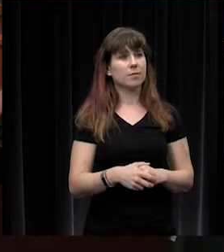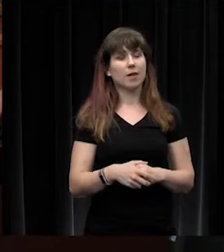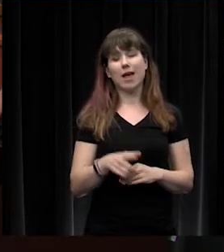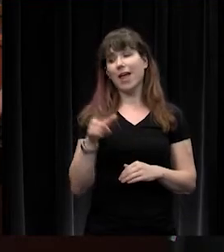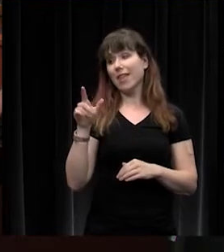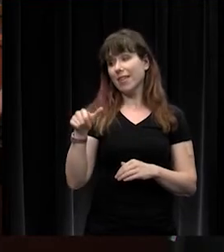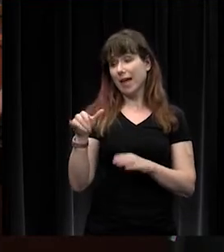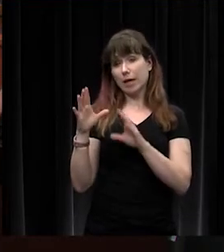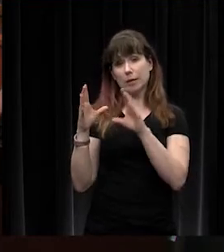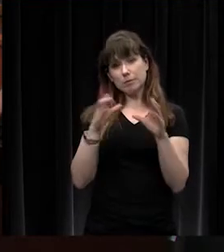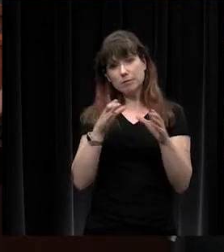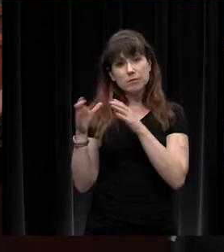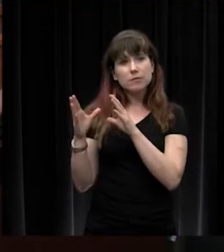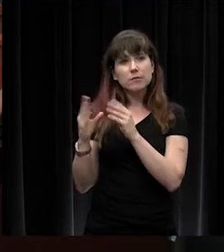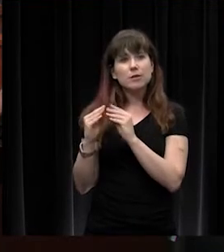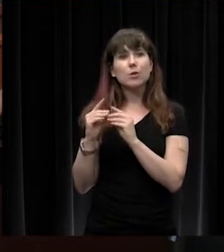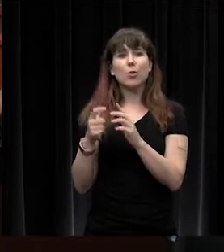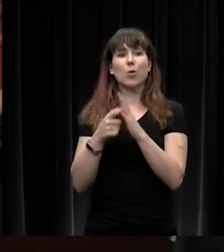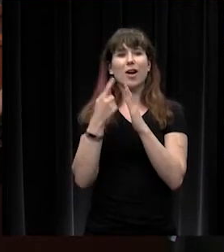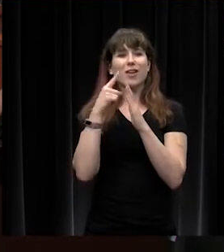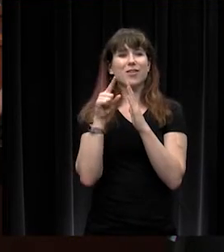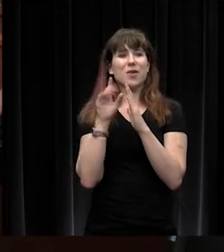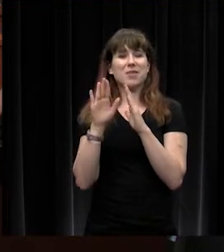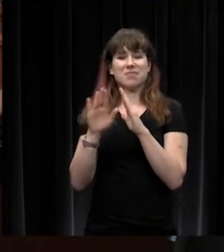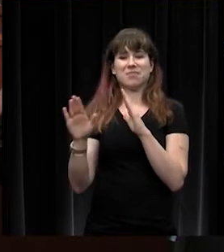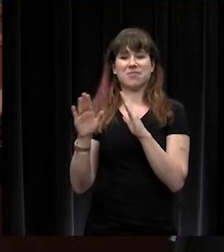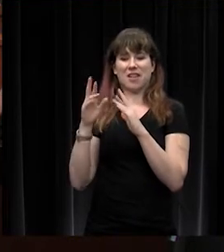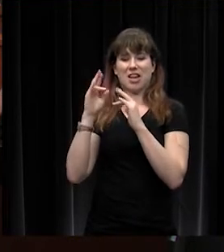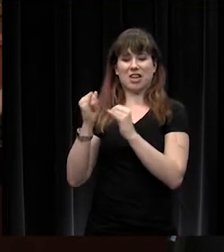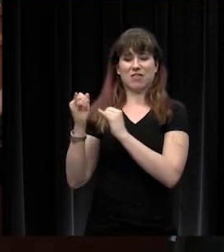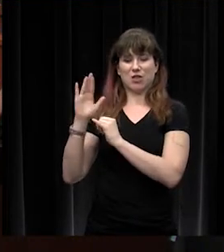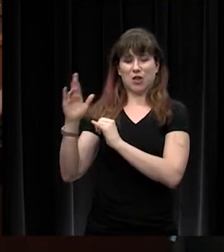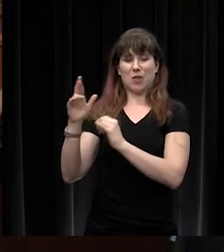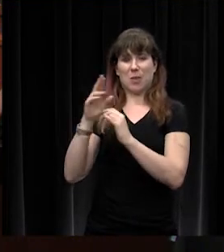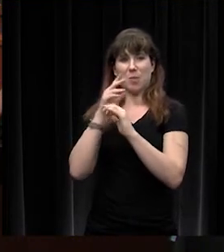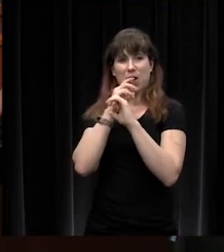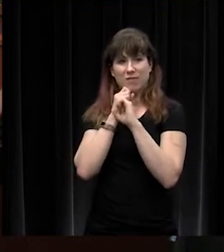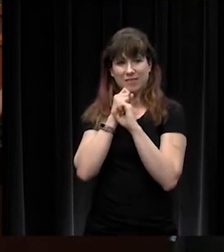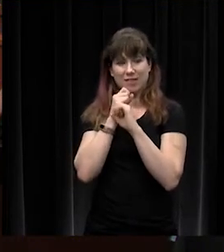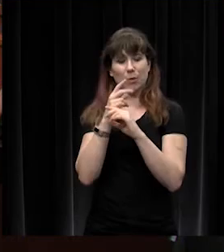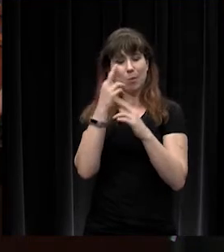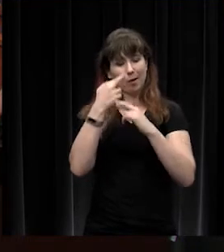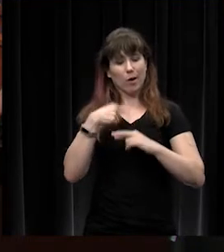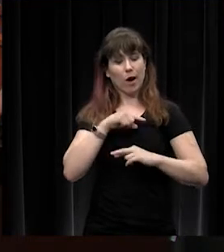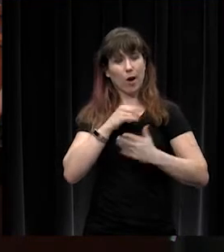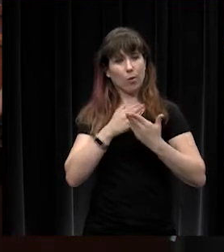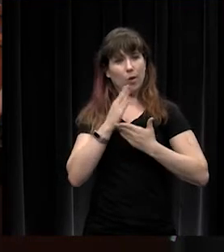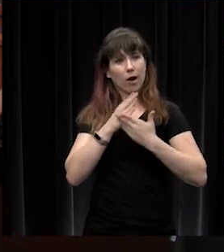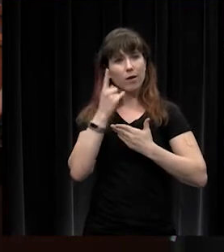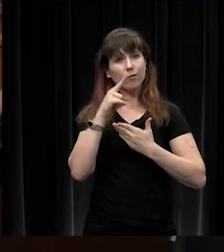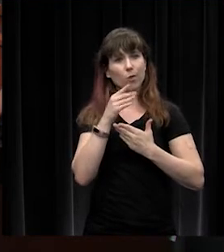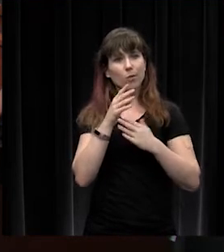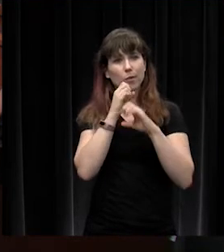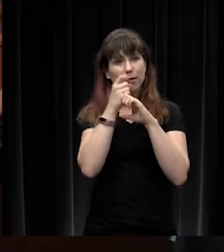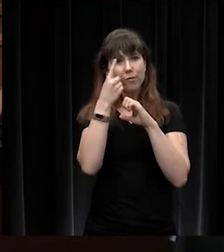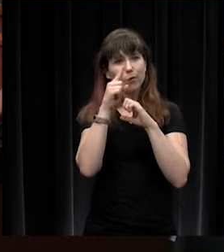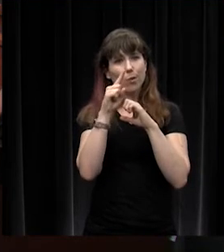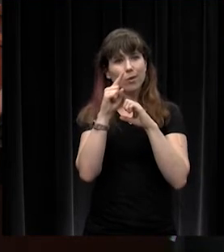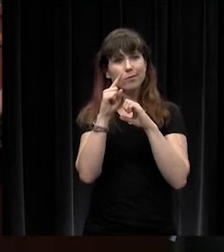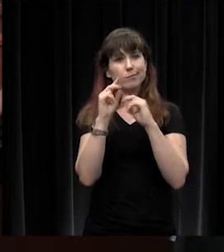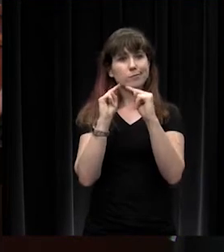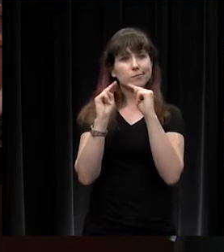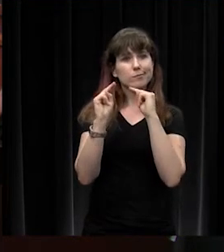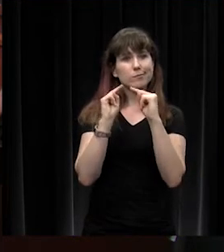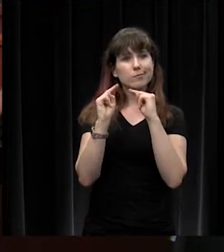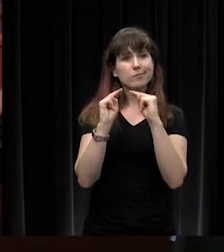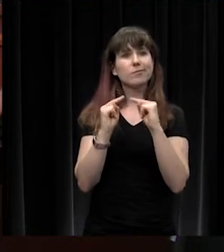protect the privacy interests of the individuals to be discussed, to protect the district's right to the confidentiality of its negotiating position, to protect the district's financial